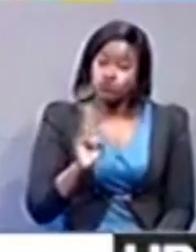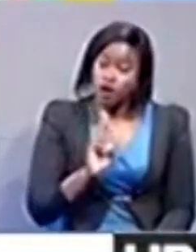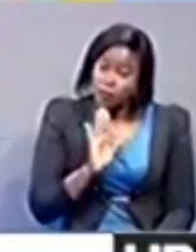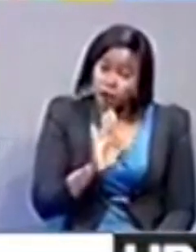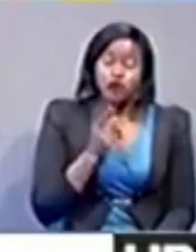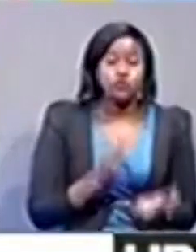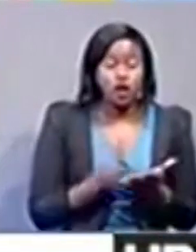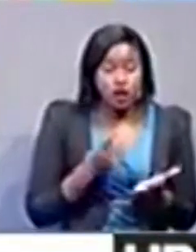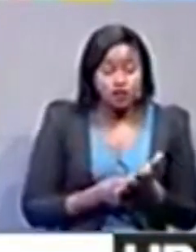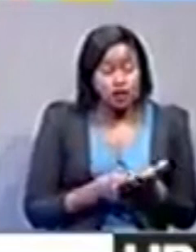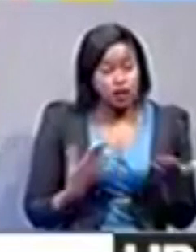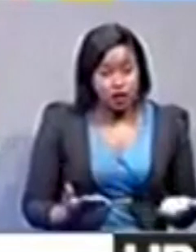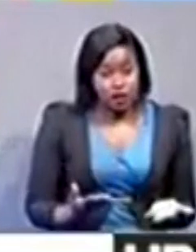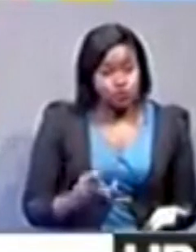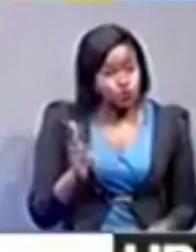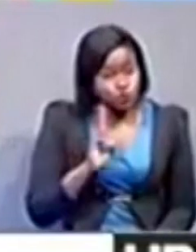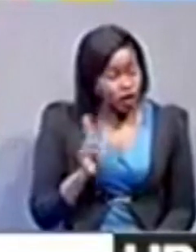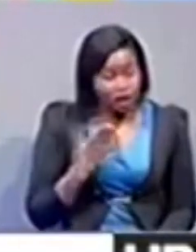sukari ife.